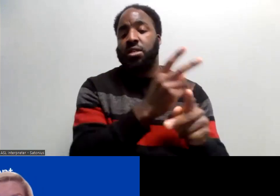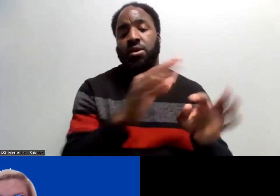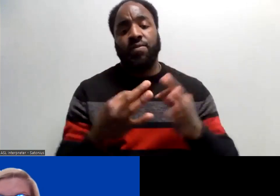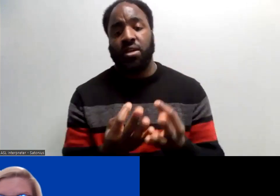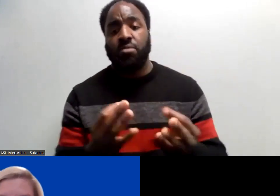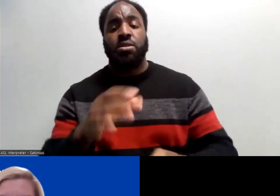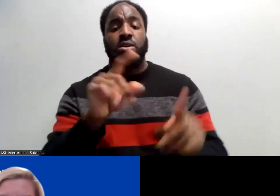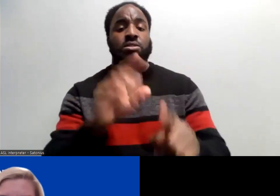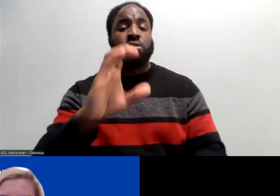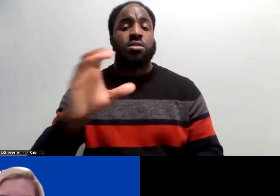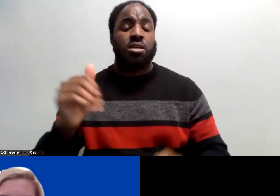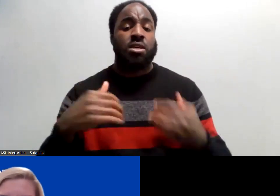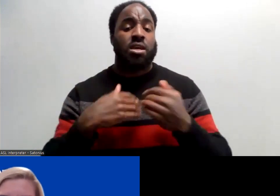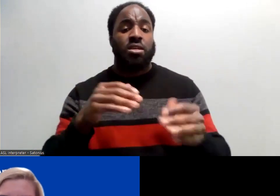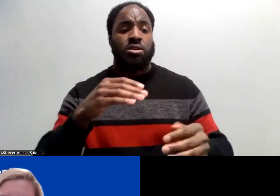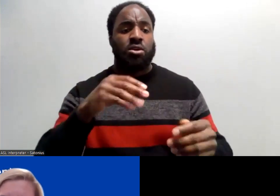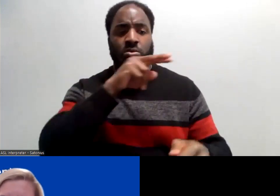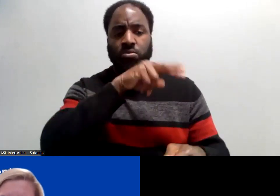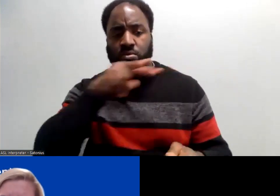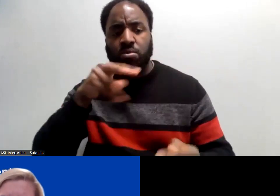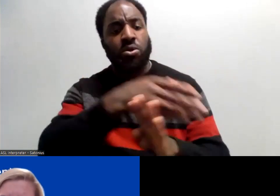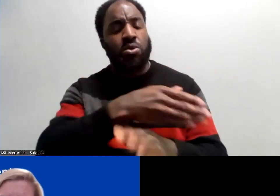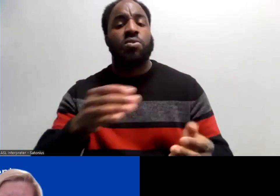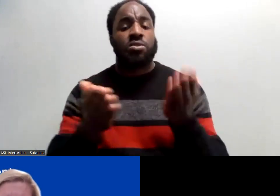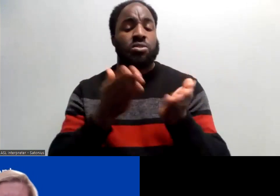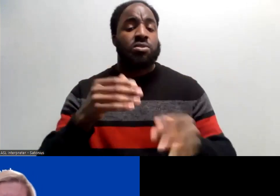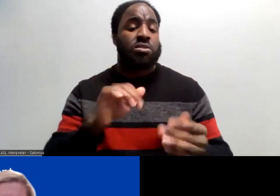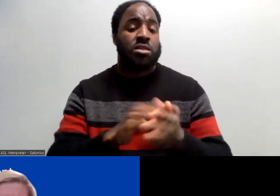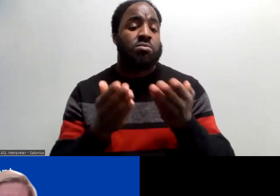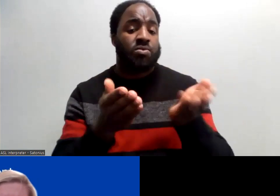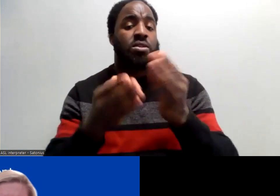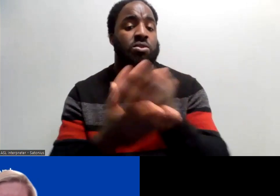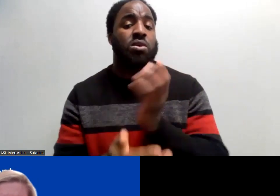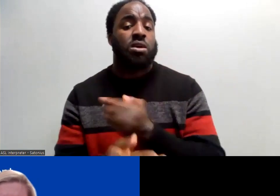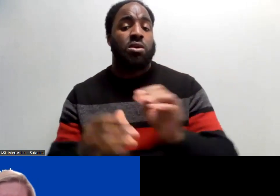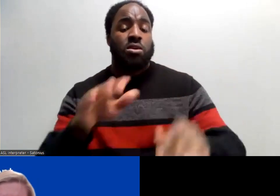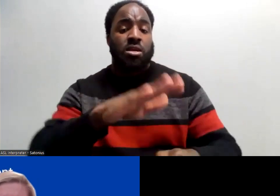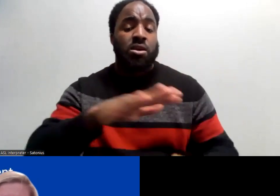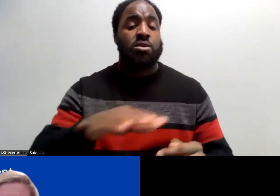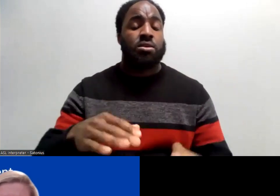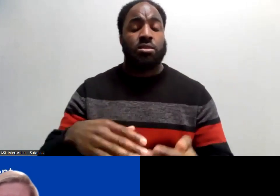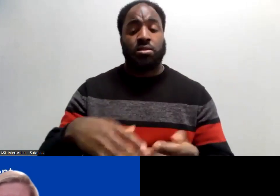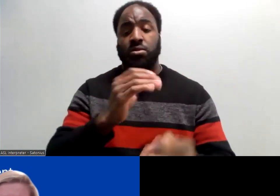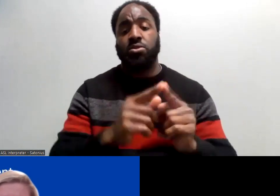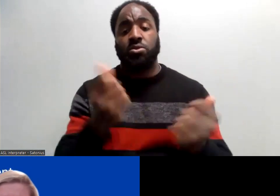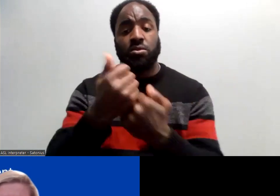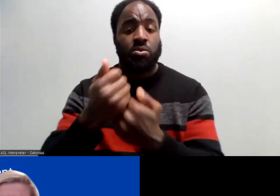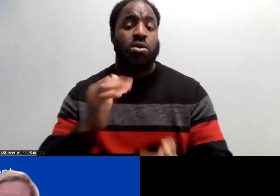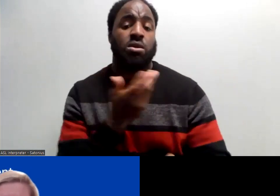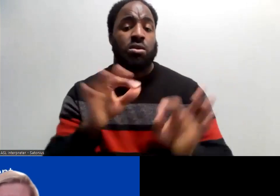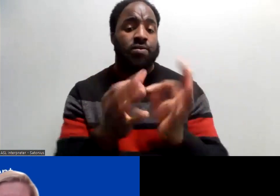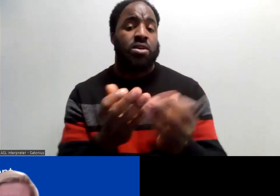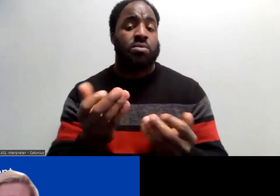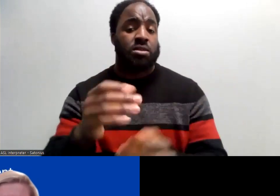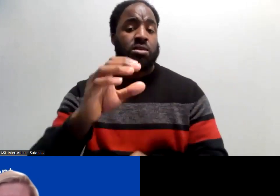CDA also has oversight of our services that are provided through our Area Agency on Aging Partners to support our family